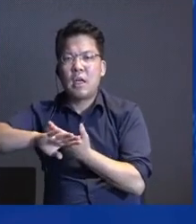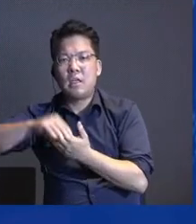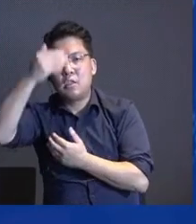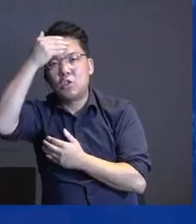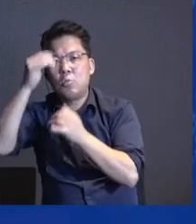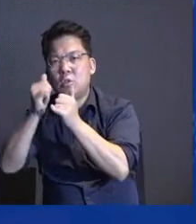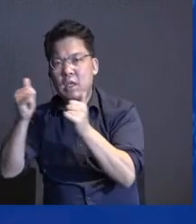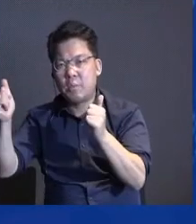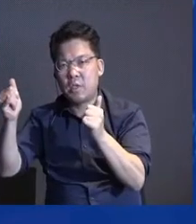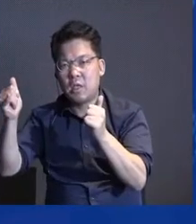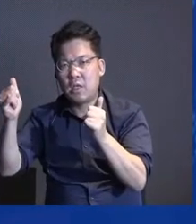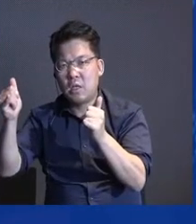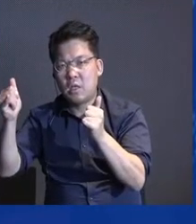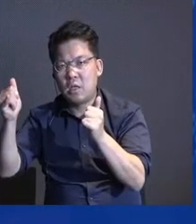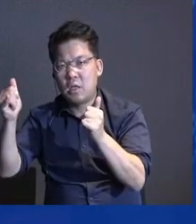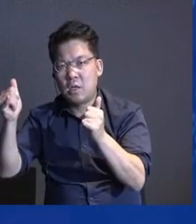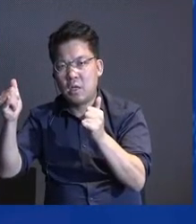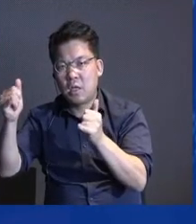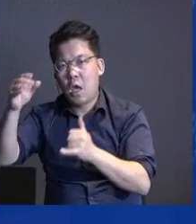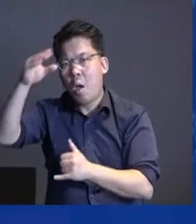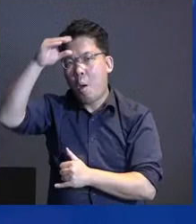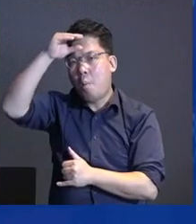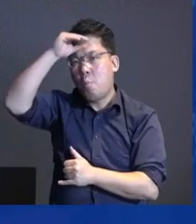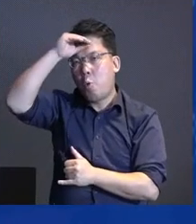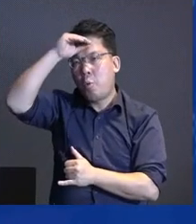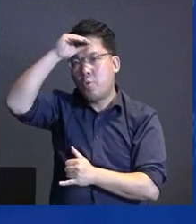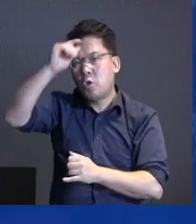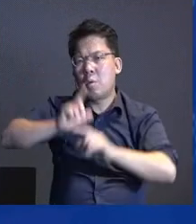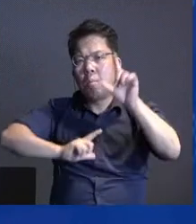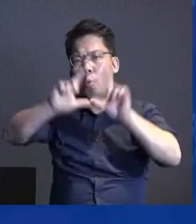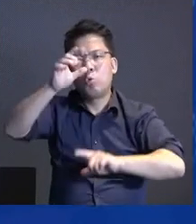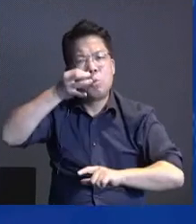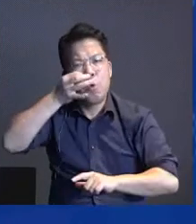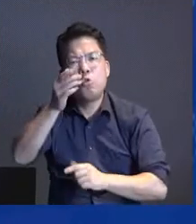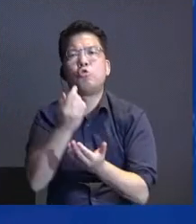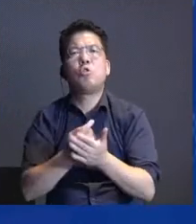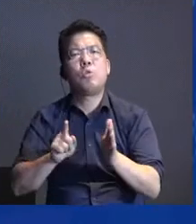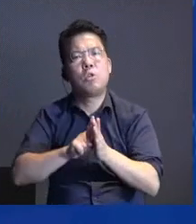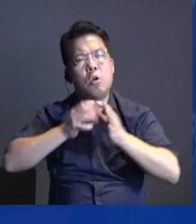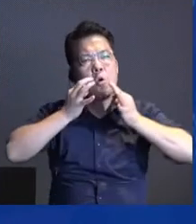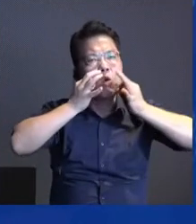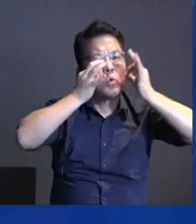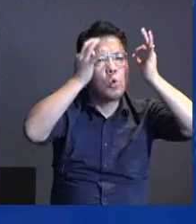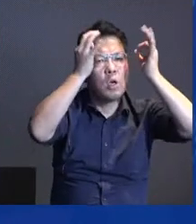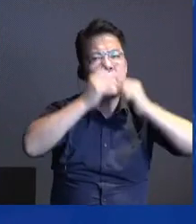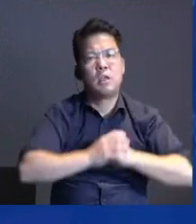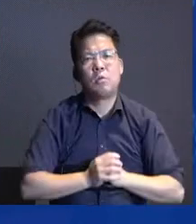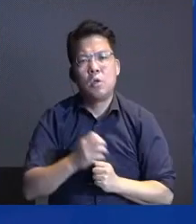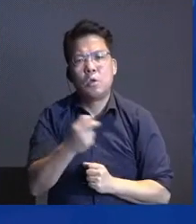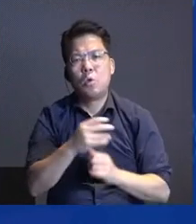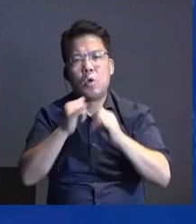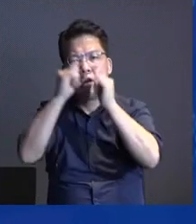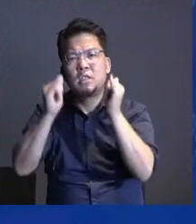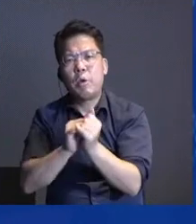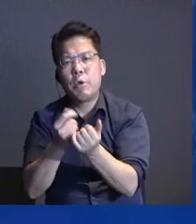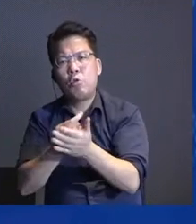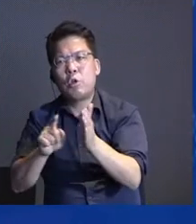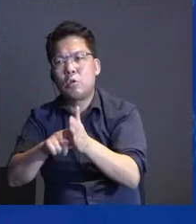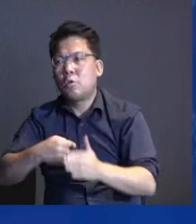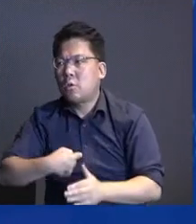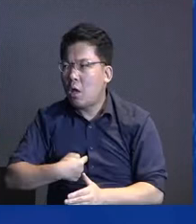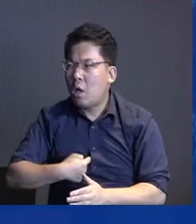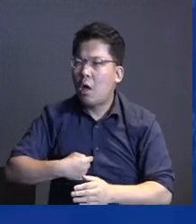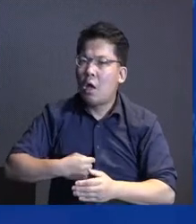is where we think about what we can do for society. We can get the joy of sharing.